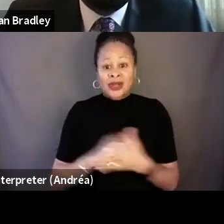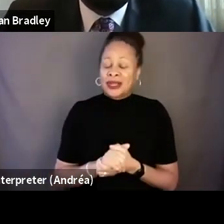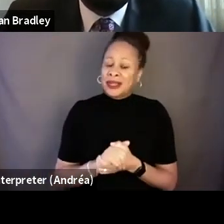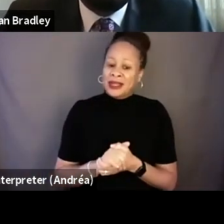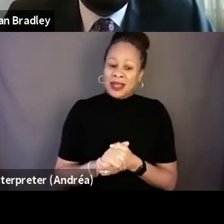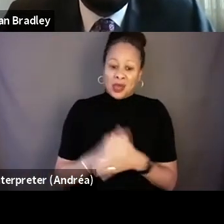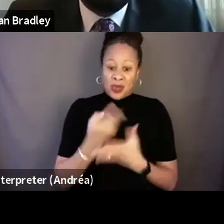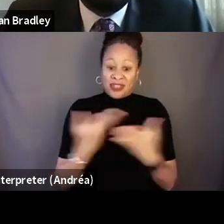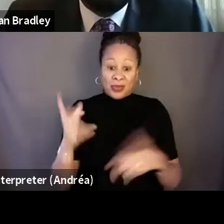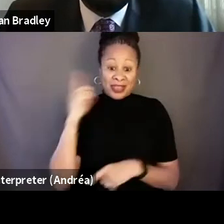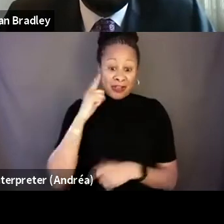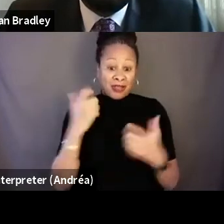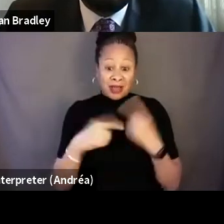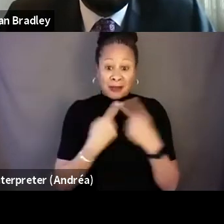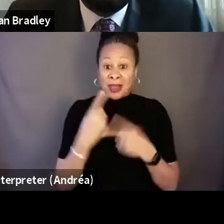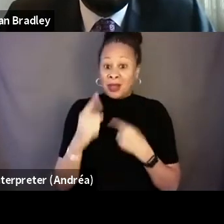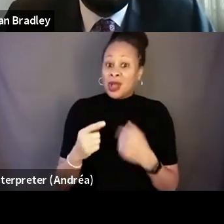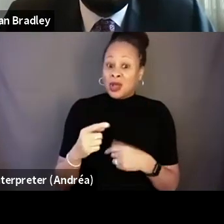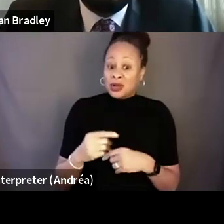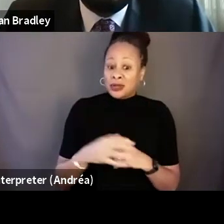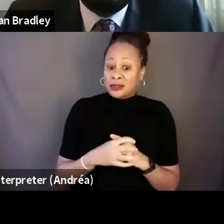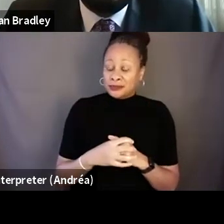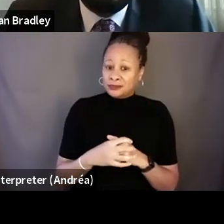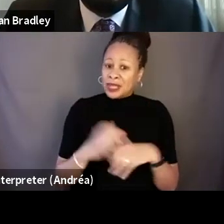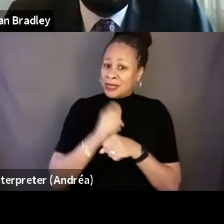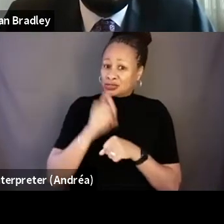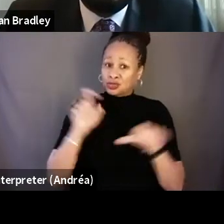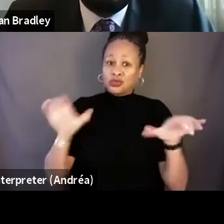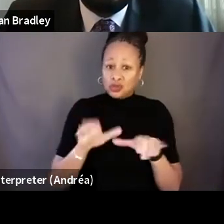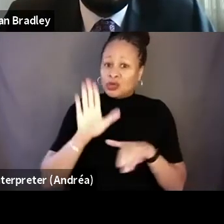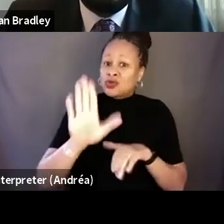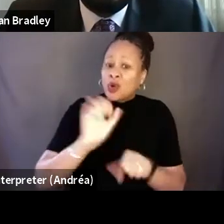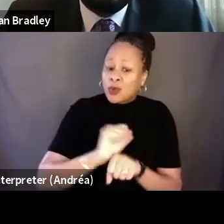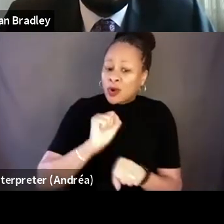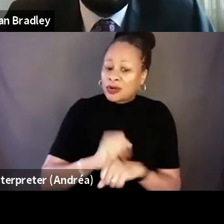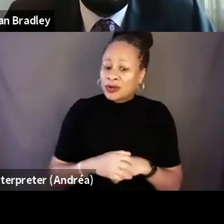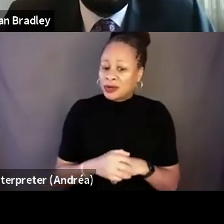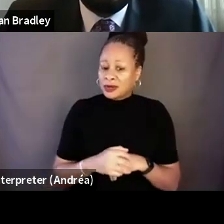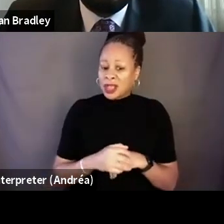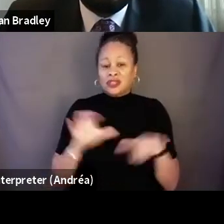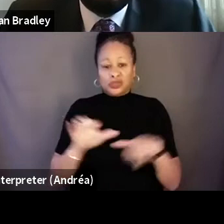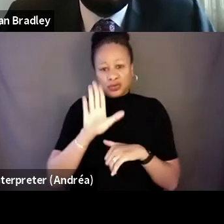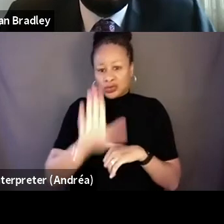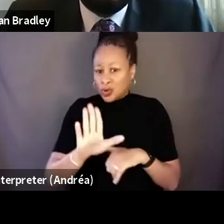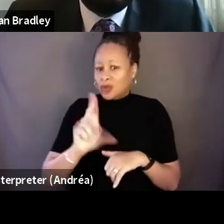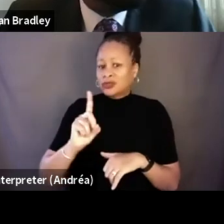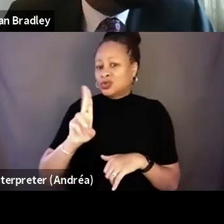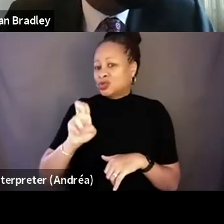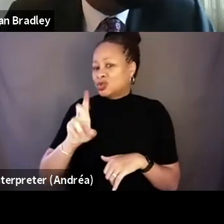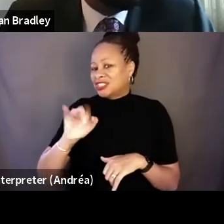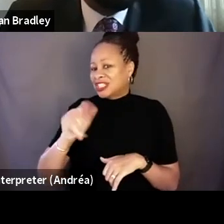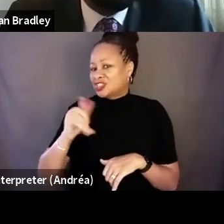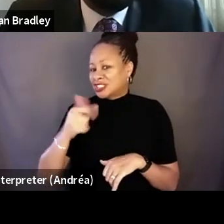lot about when we're talking about systemic racism is like, make sure to do your work, right? Do your own due diligence, do your own work before